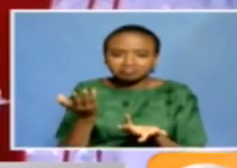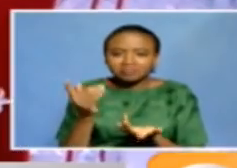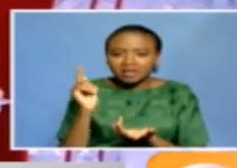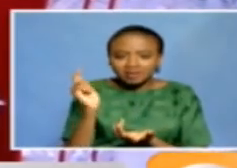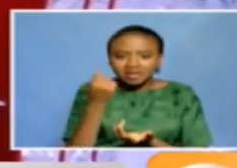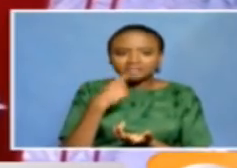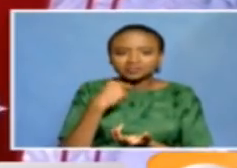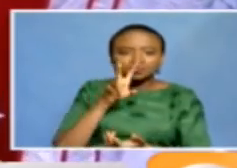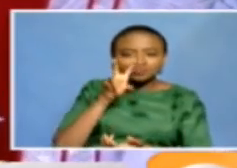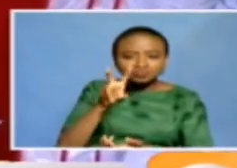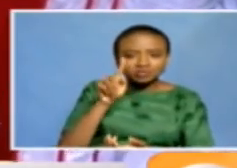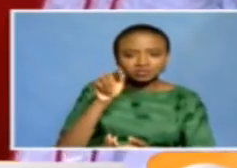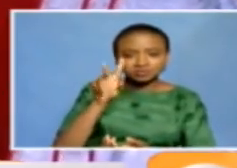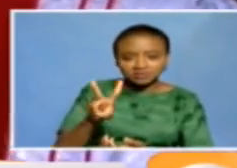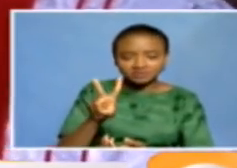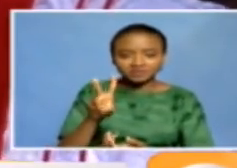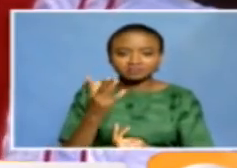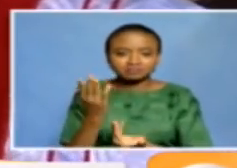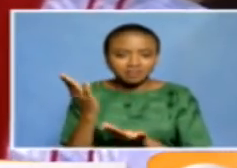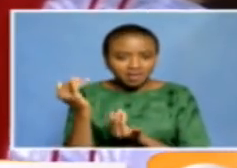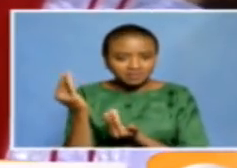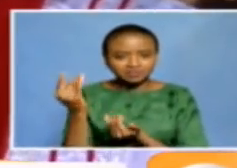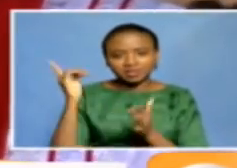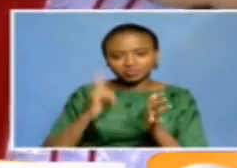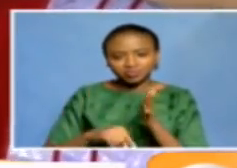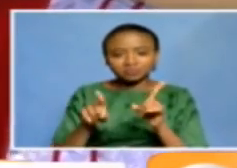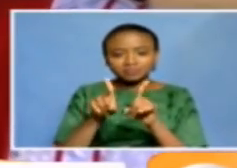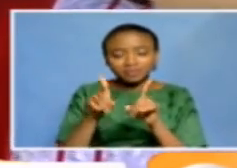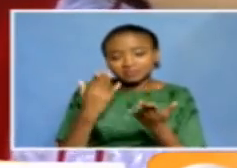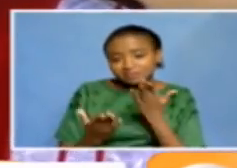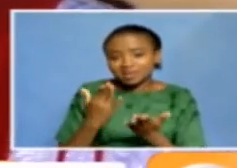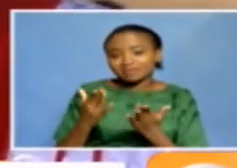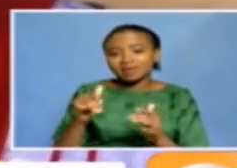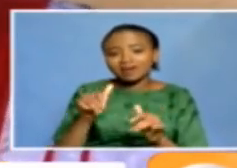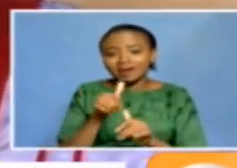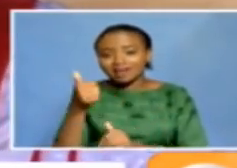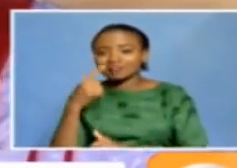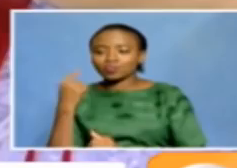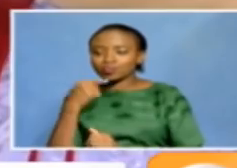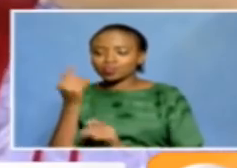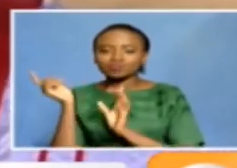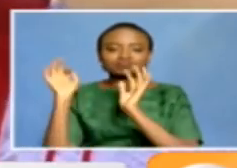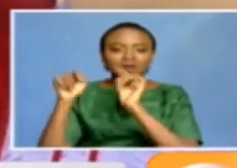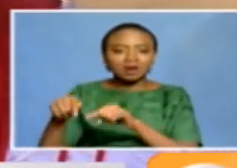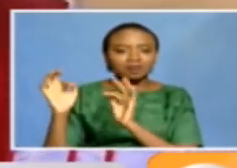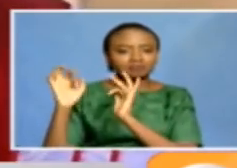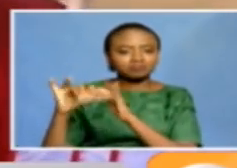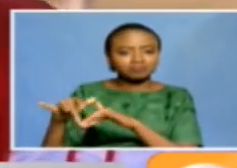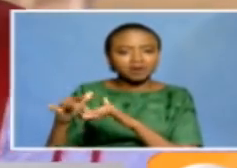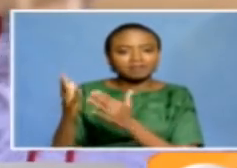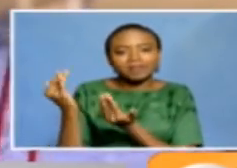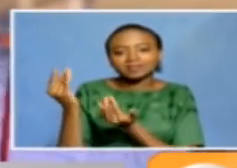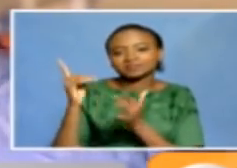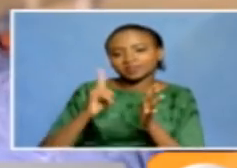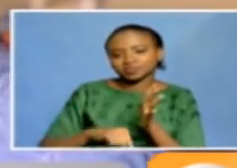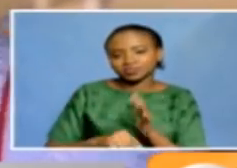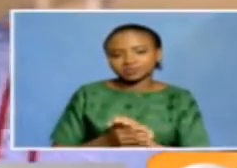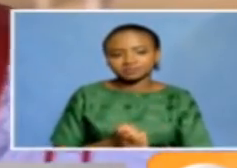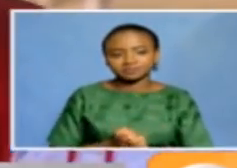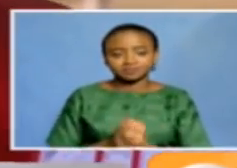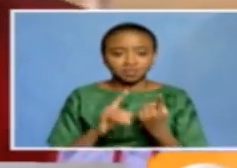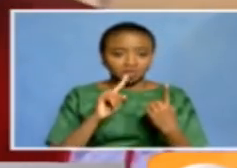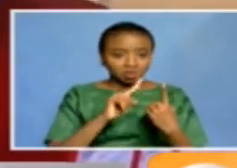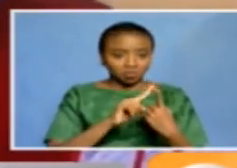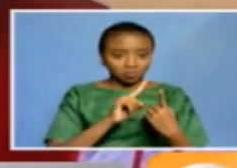Citizen TV right now expect, and maybe for those who are still coming, what should they expect from here? Number one, I would like to say